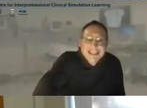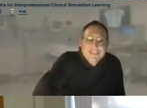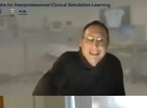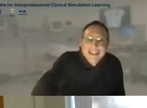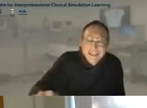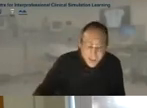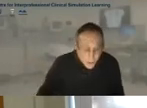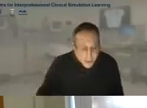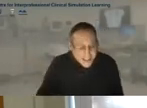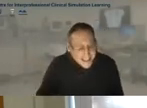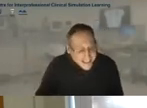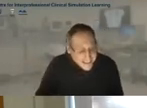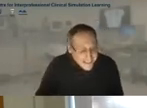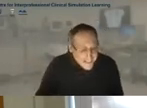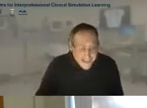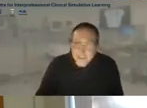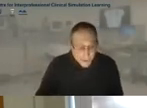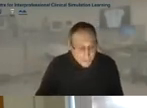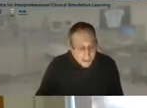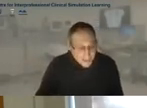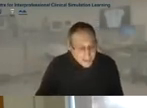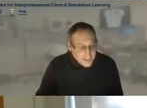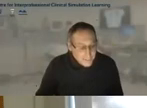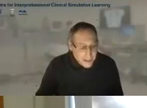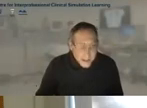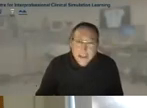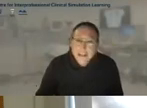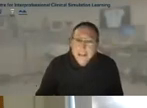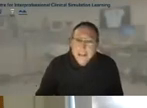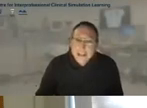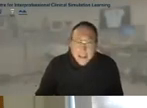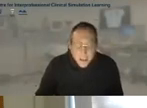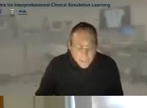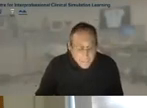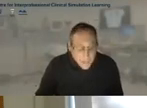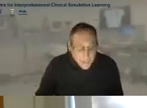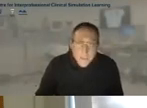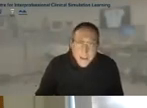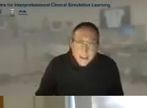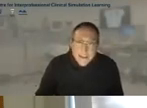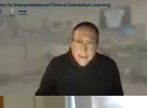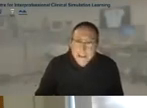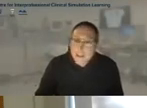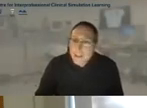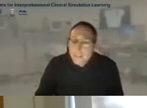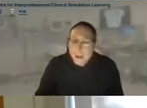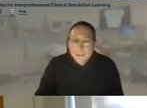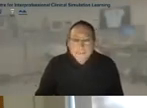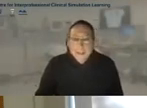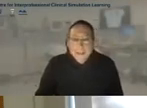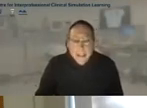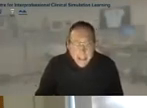simulation is being used and video is being used in this project. So that leads us to the debriefing